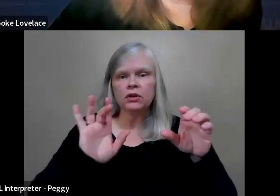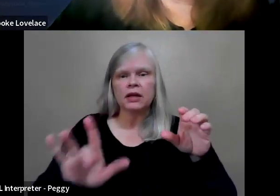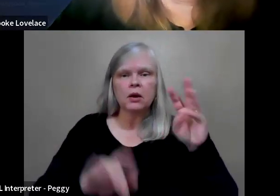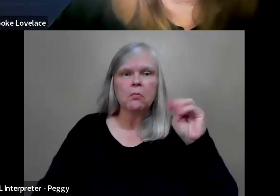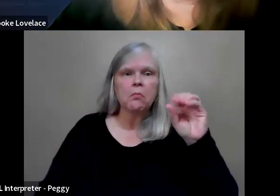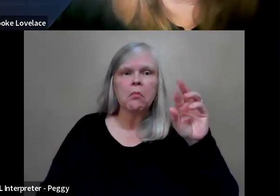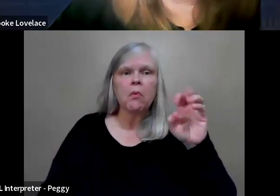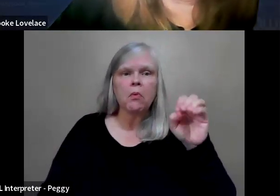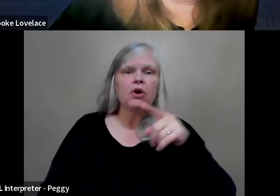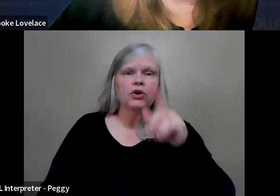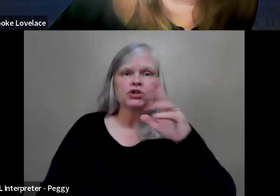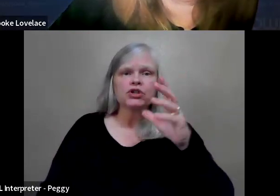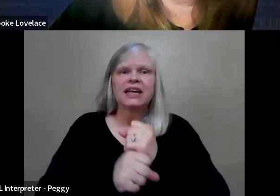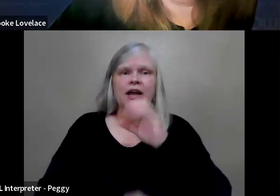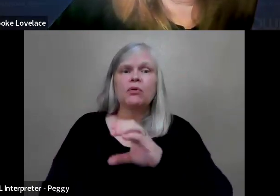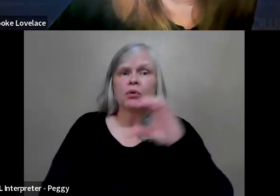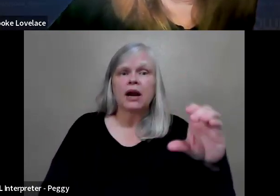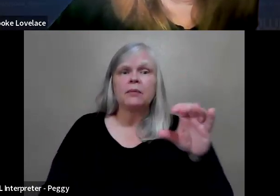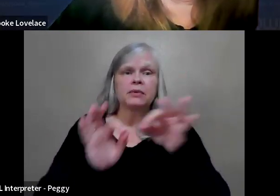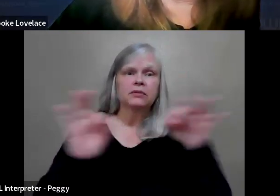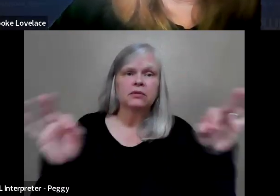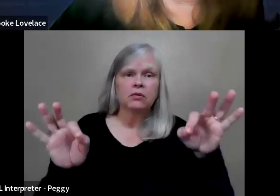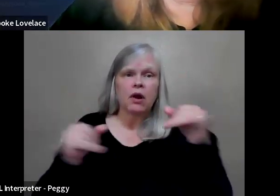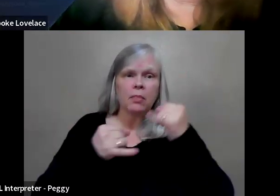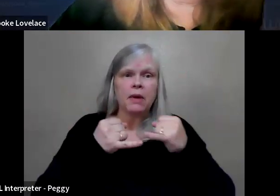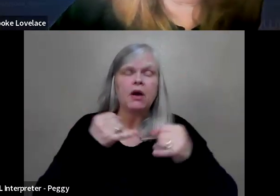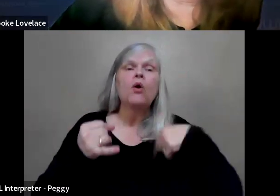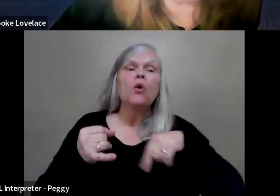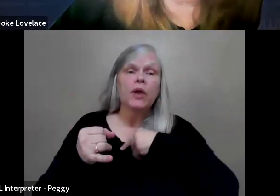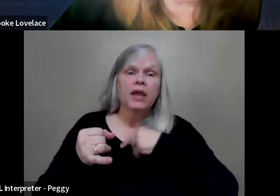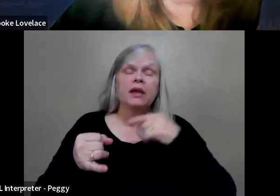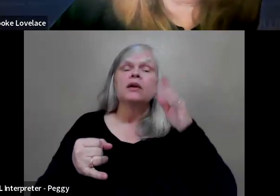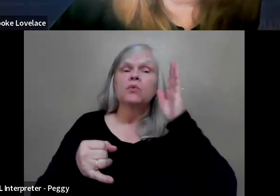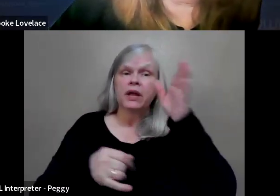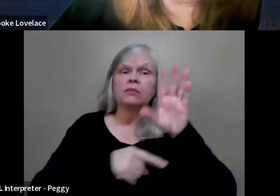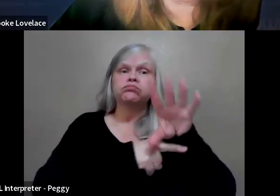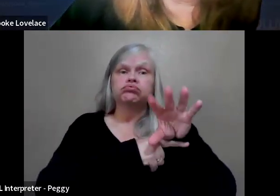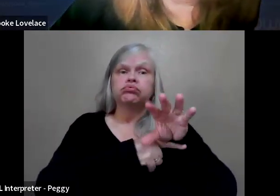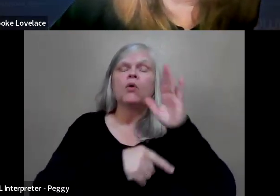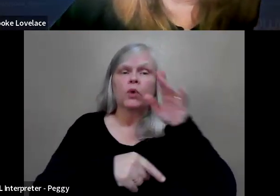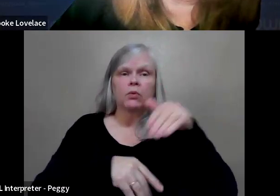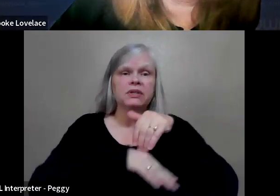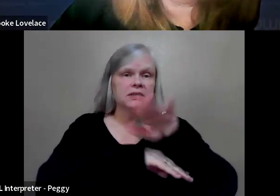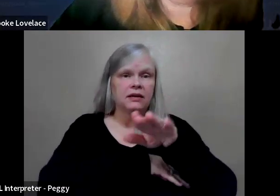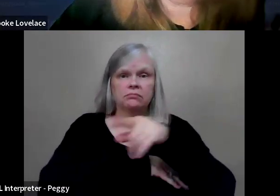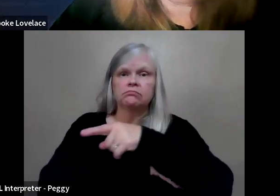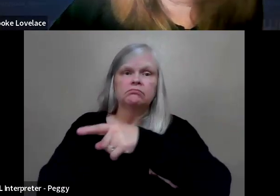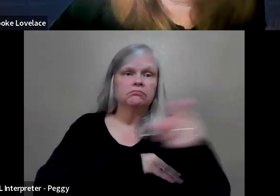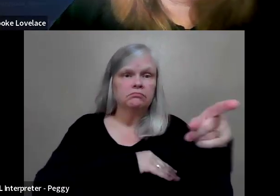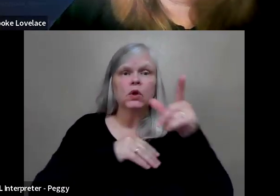dots, you should be able to pick up closed captioning. We are recording this. We will send out the recording to everybody that's